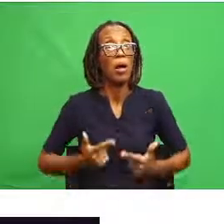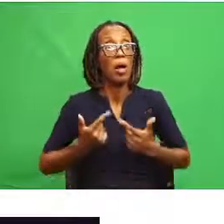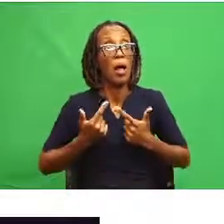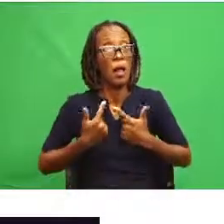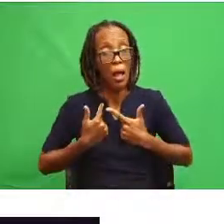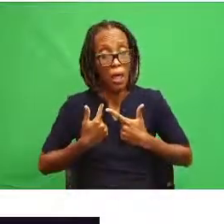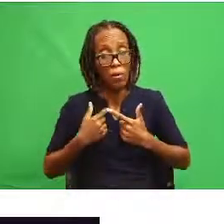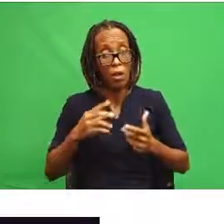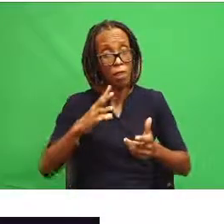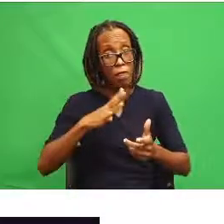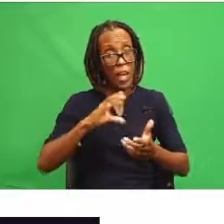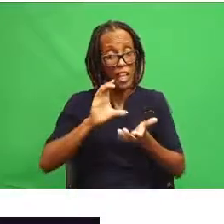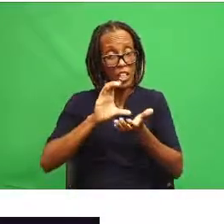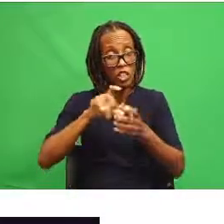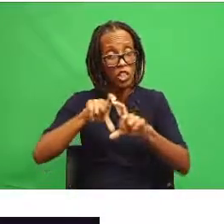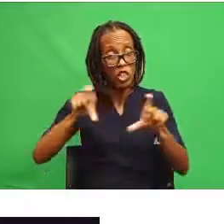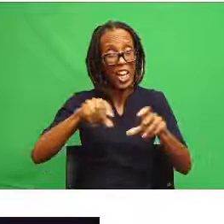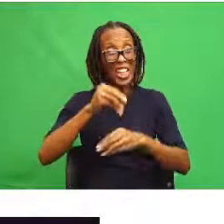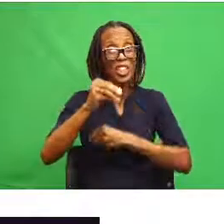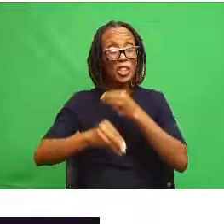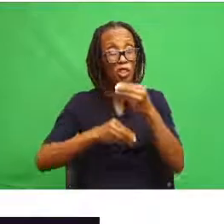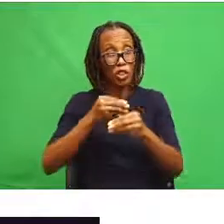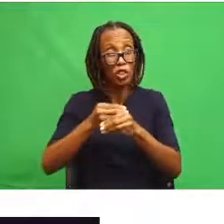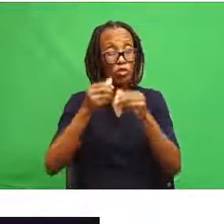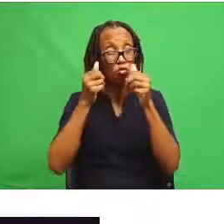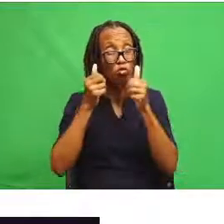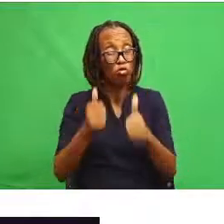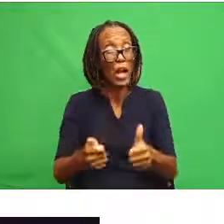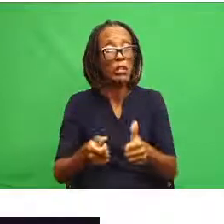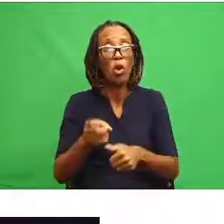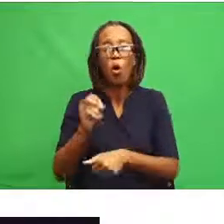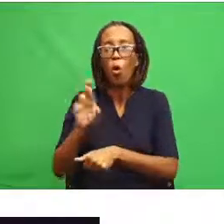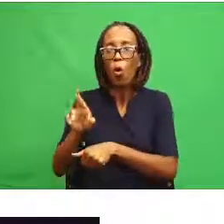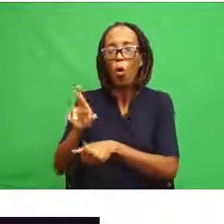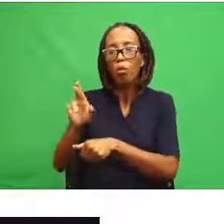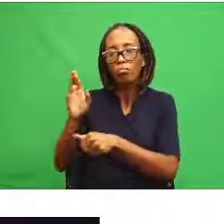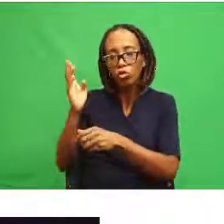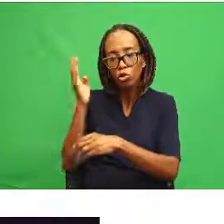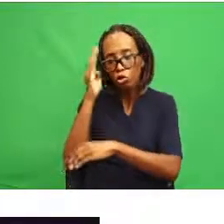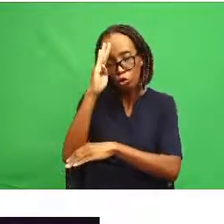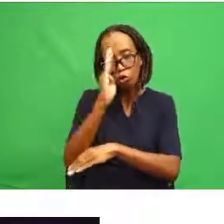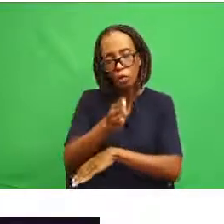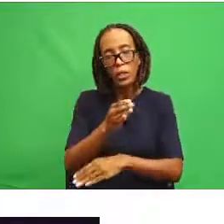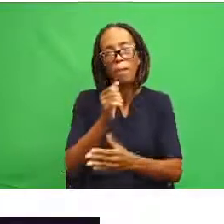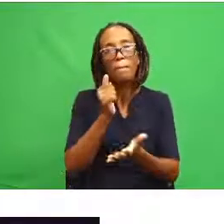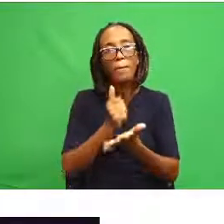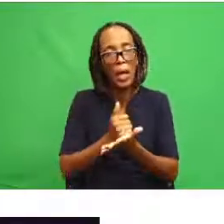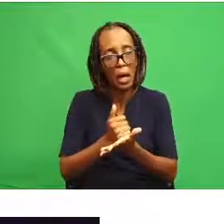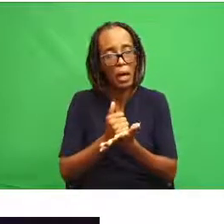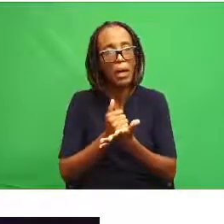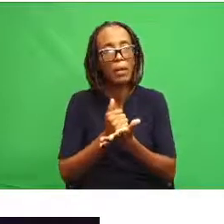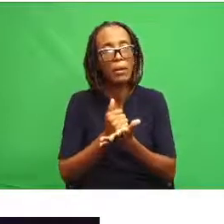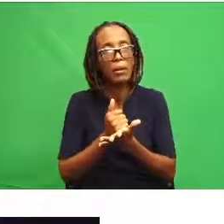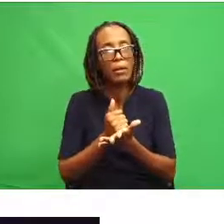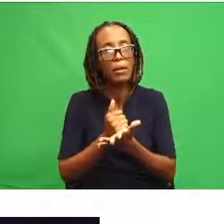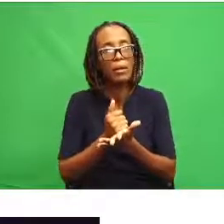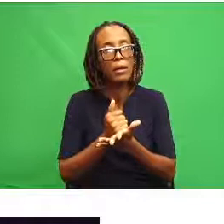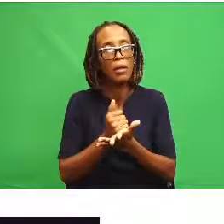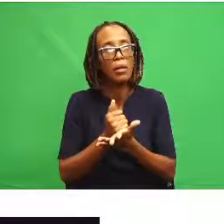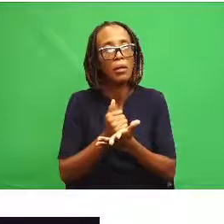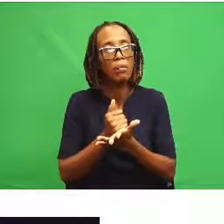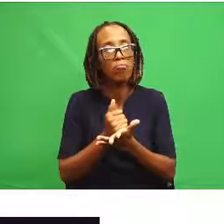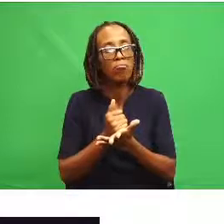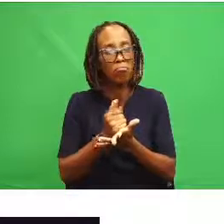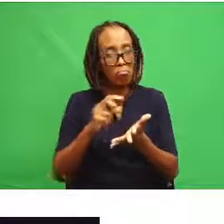to encash that check, right? Or let's say it goes into a bank account, right? There would be the old concept